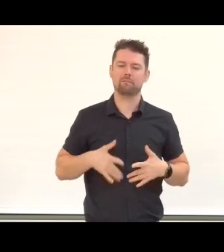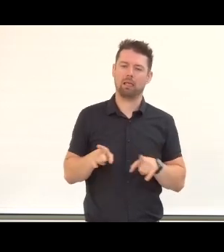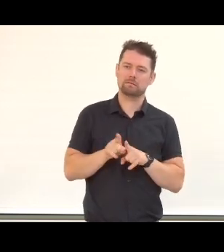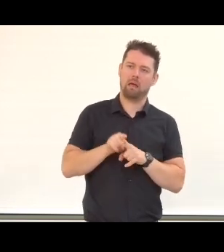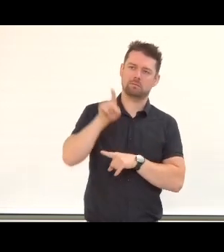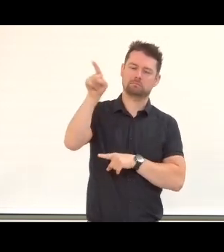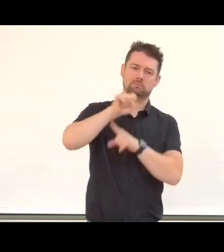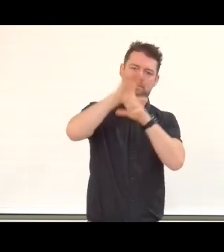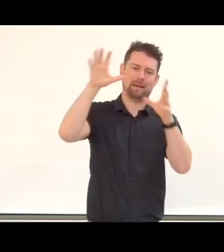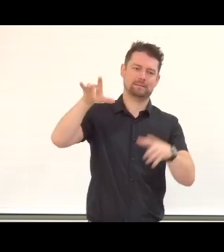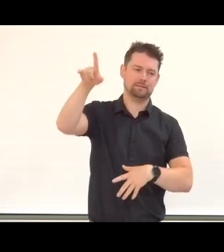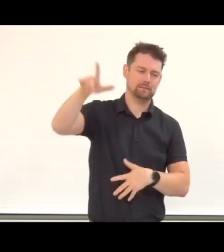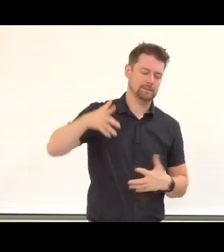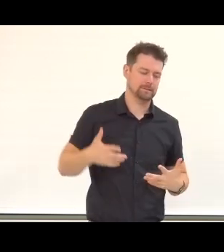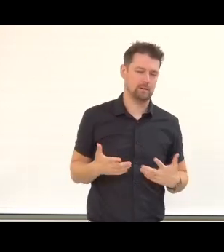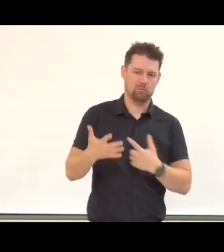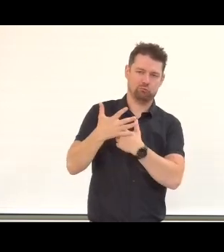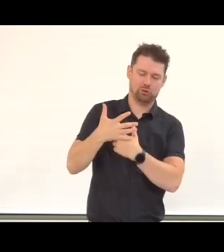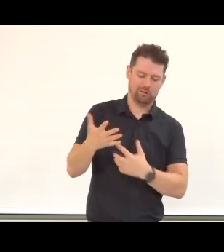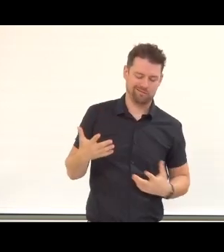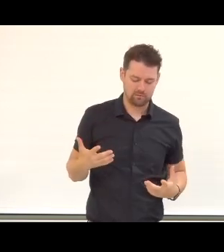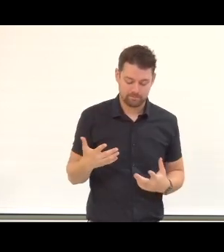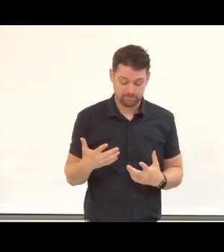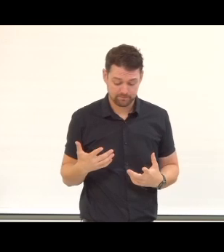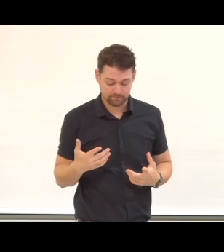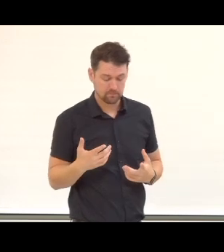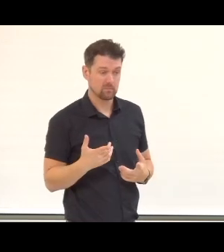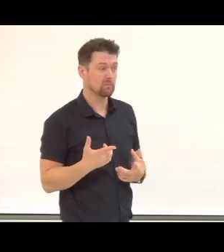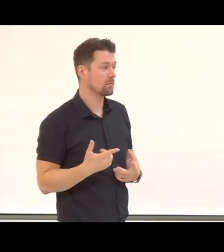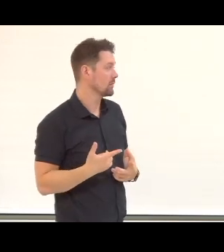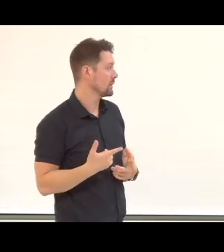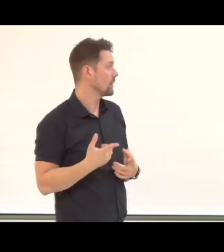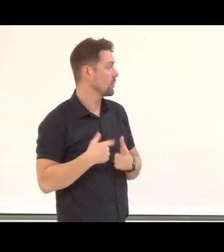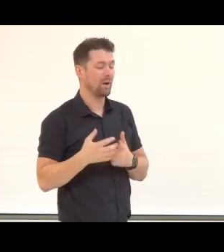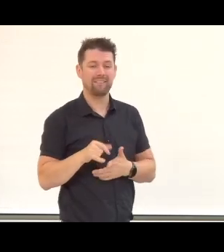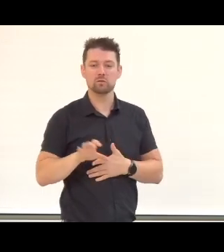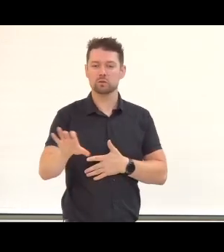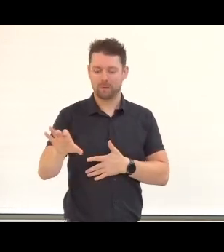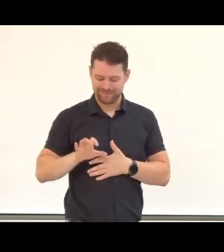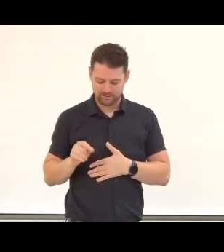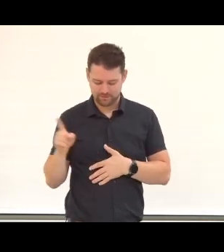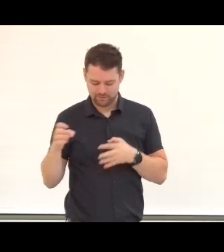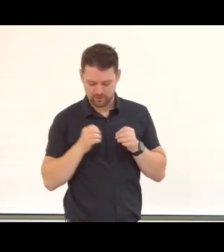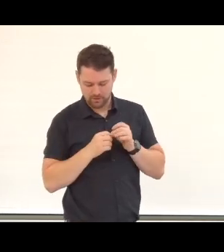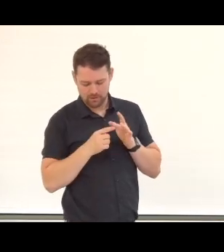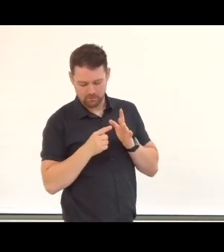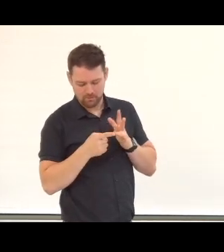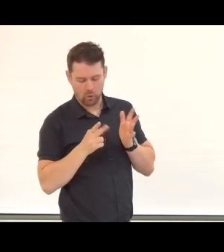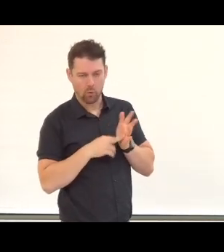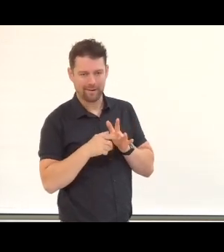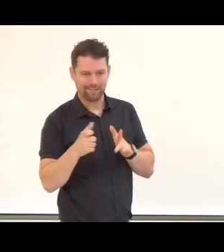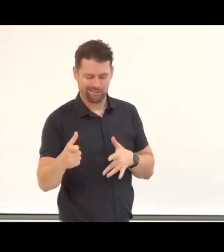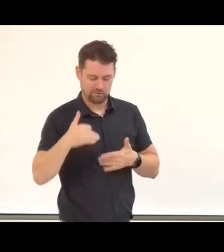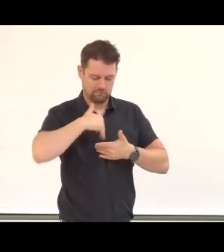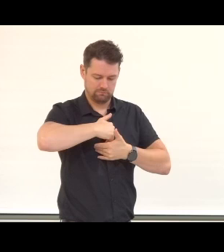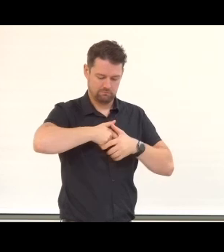guess. They need to train. We have, of course, then sponsors. So there is like a bionic for the undergarment, and